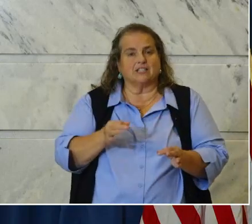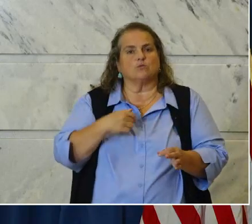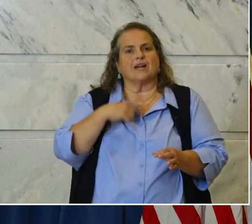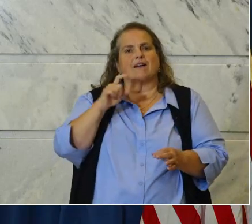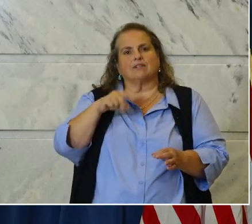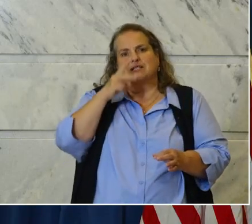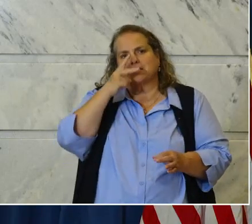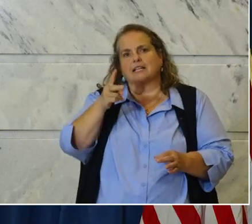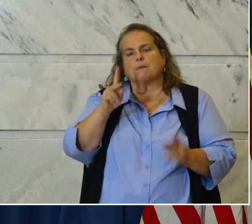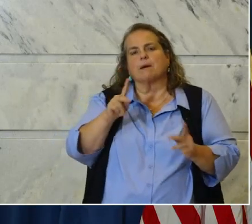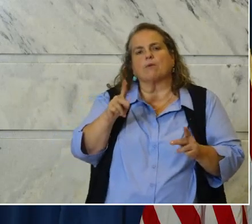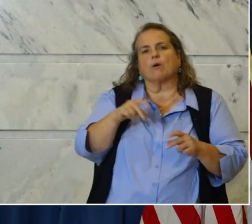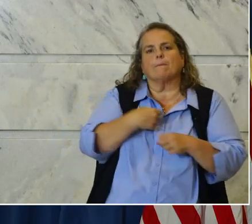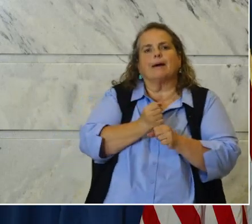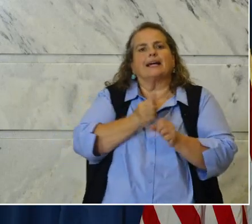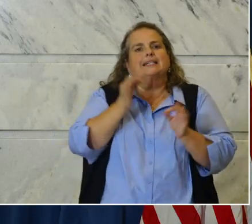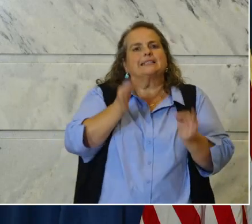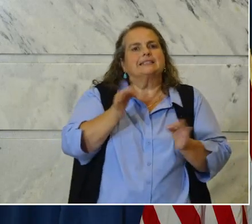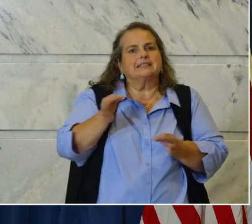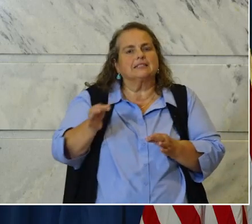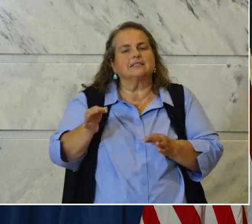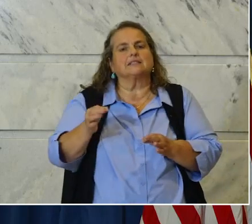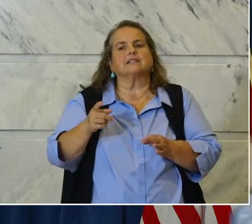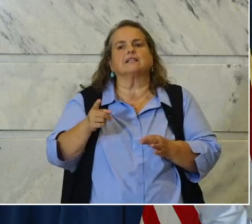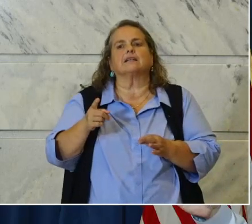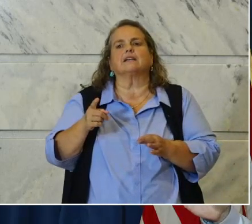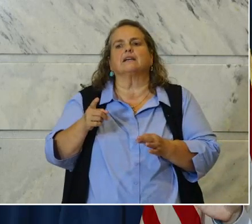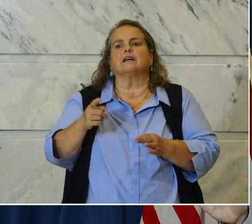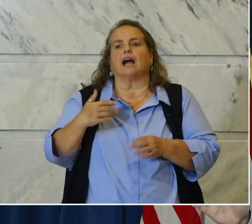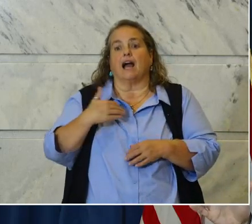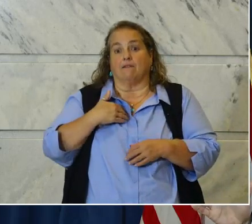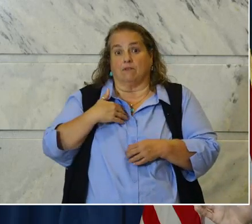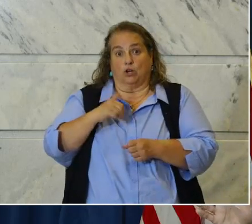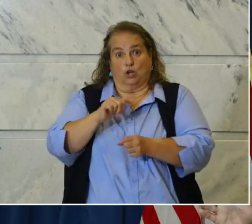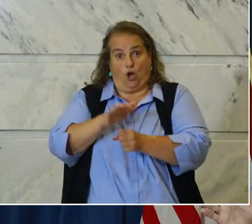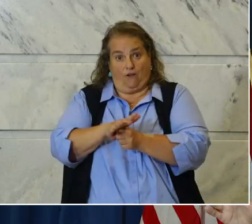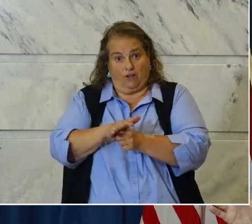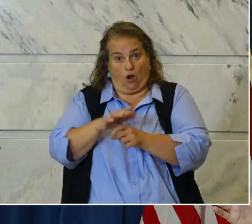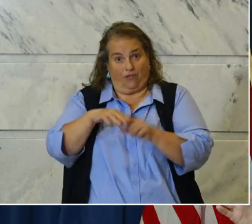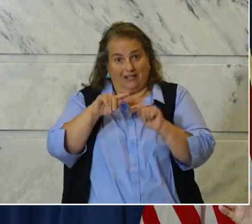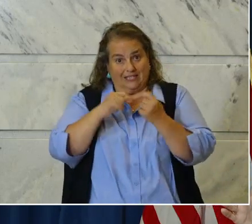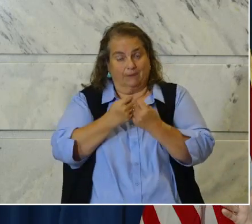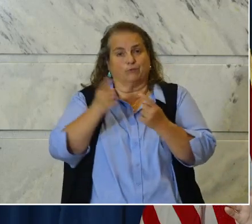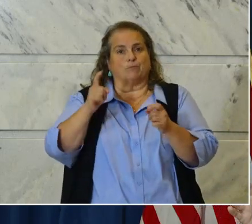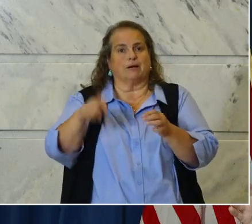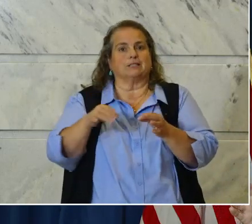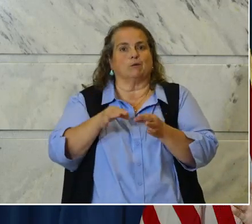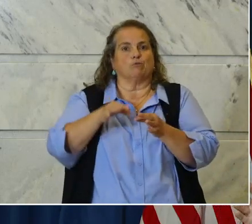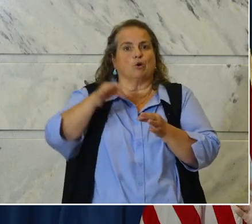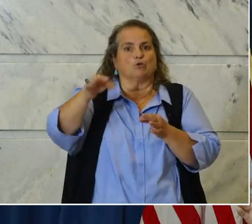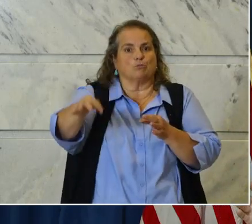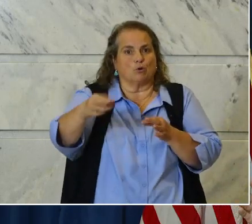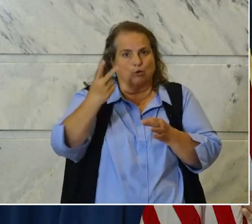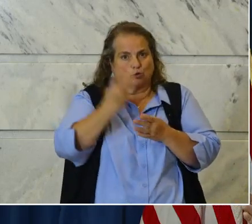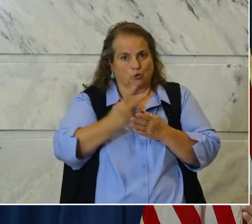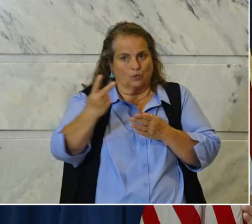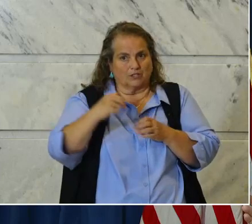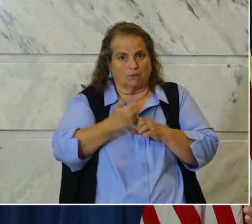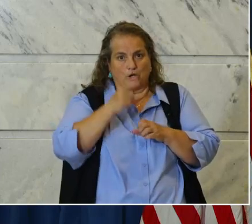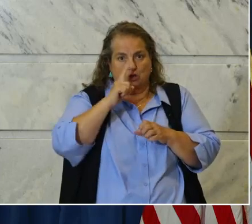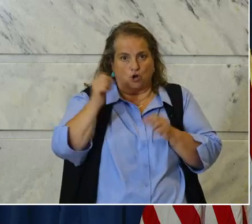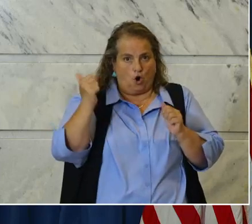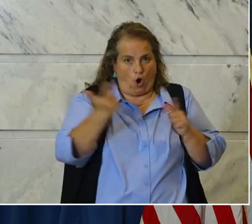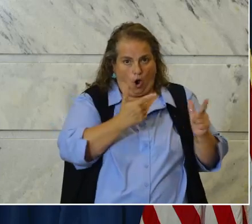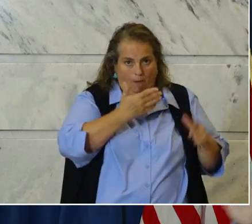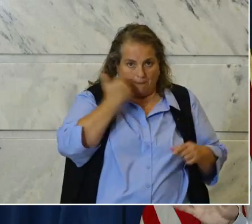making continue to be made. You got a positive on the team, you postpone for the 2 weeks to make sure you get